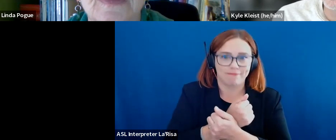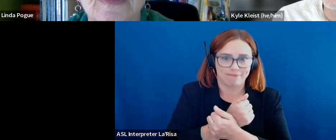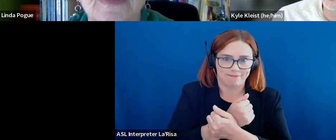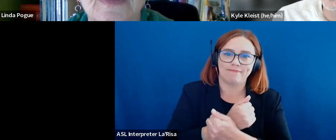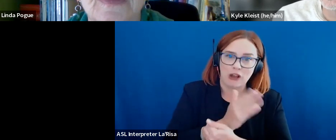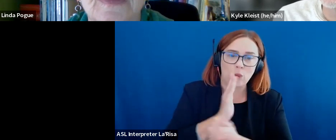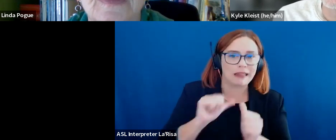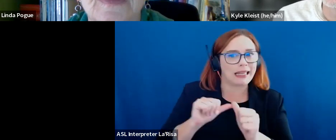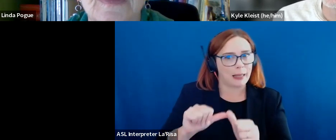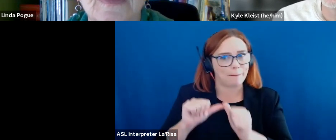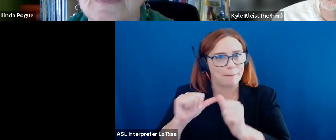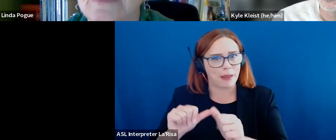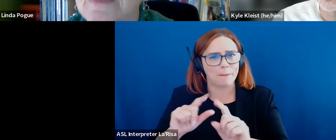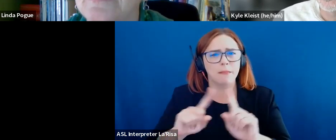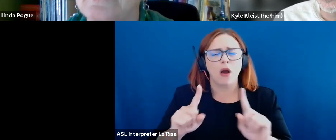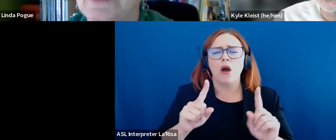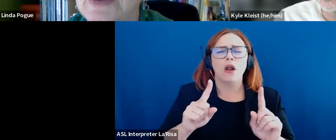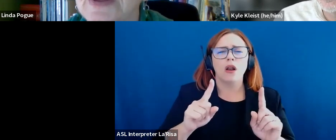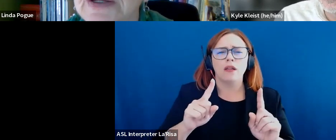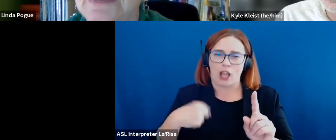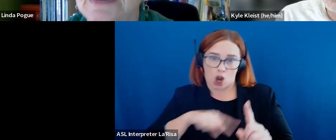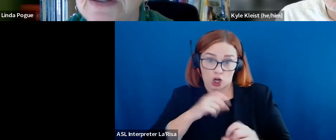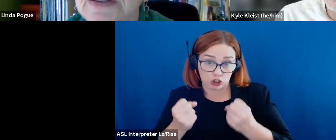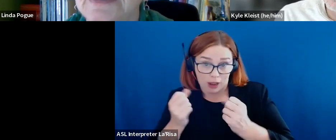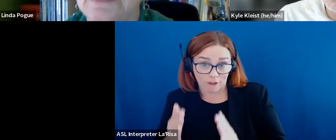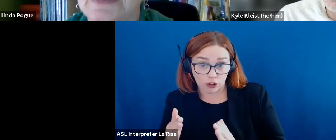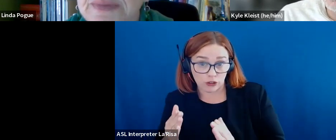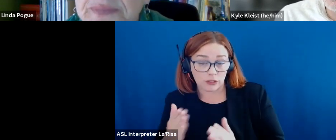of the things that we could use volunteers for at our centers?